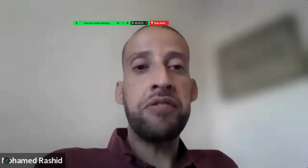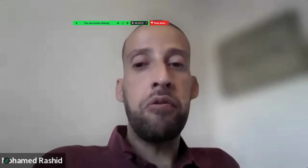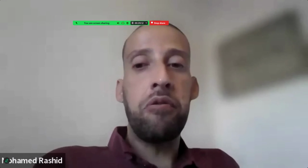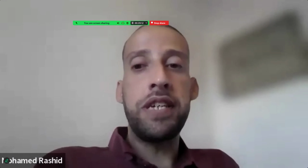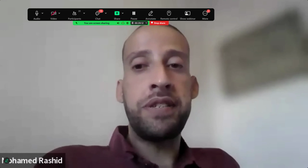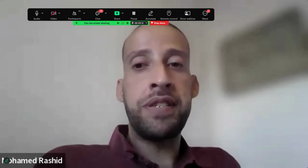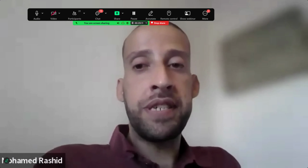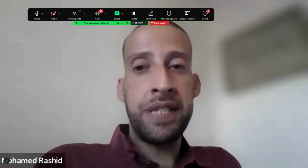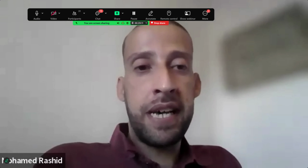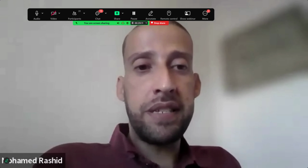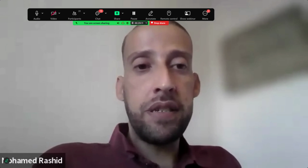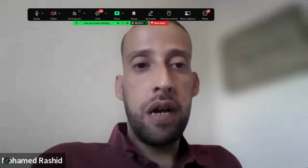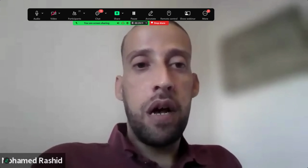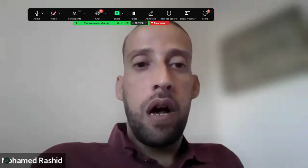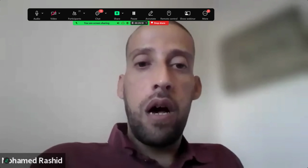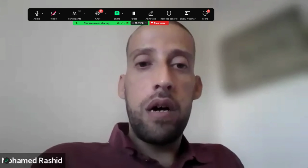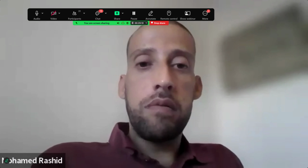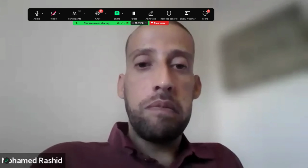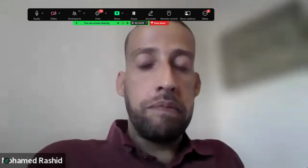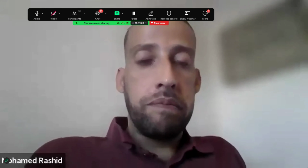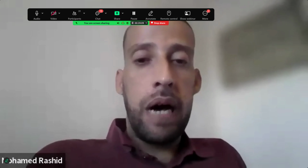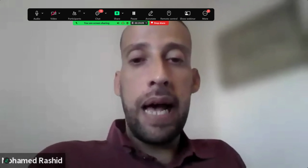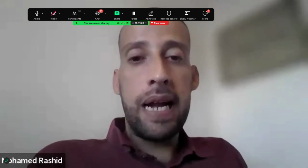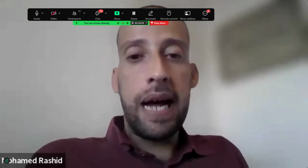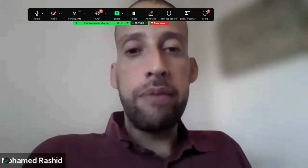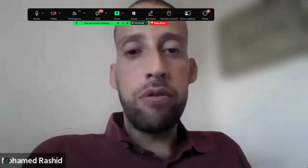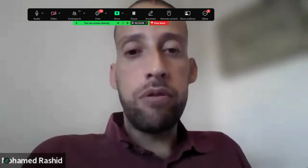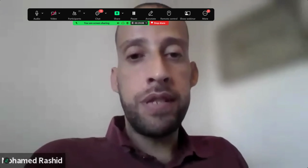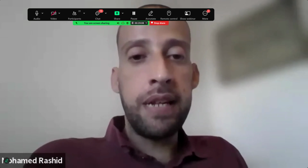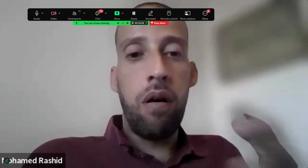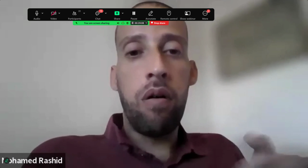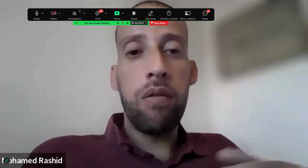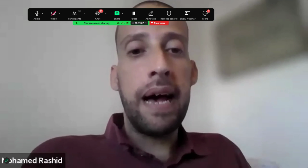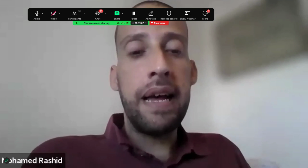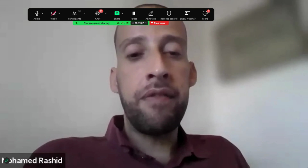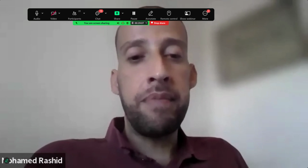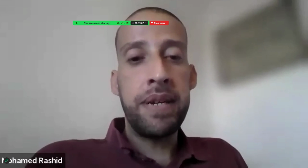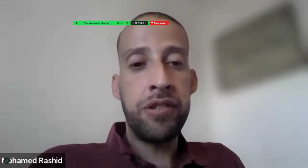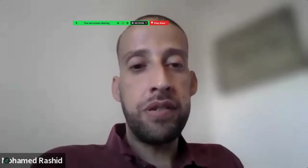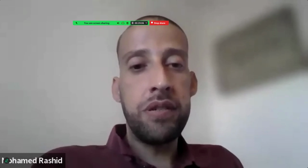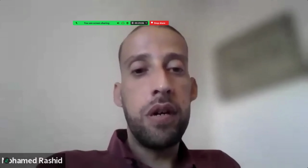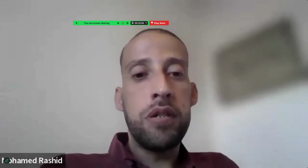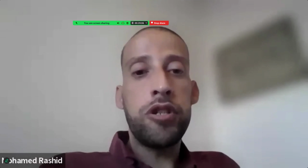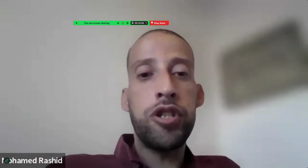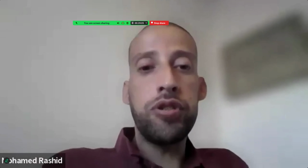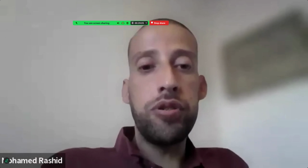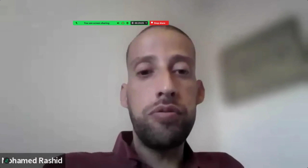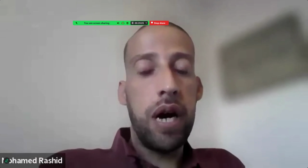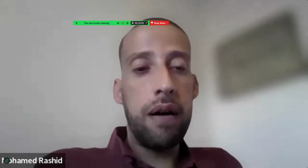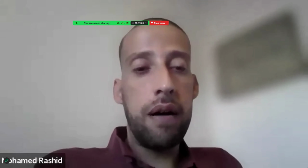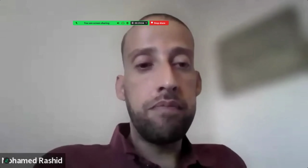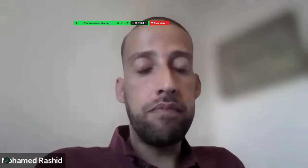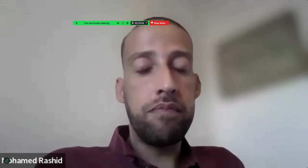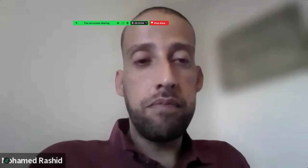Advocacy underscore is success. Um, and I will send all that information